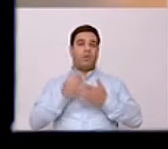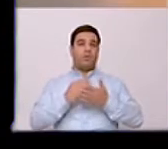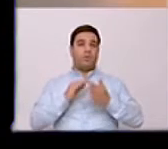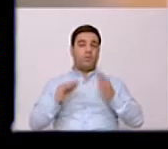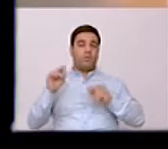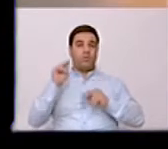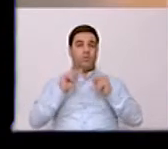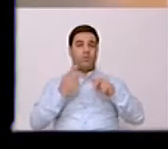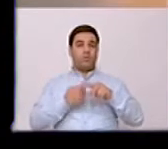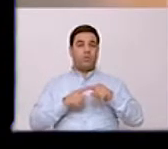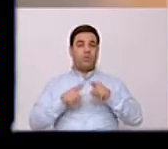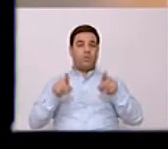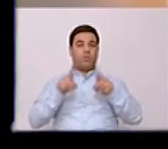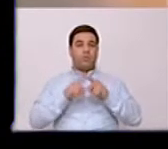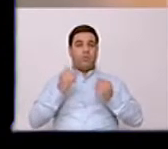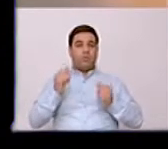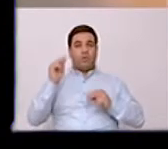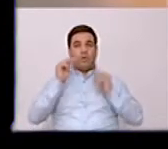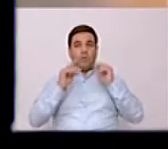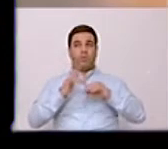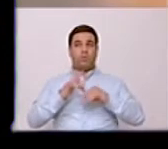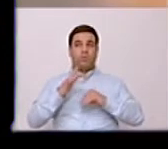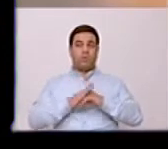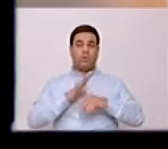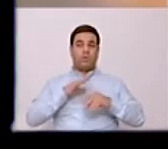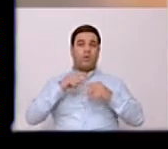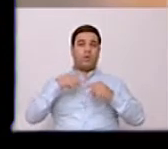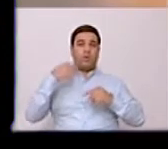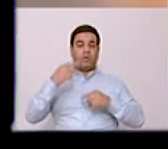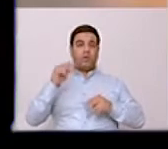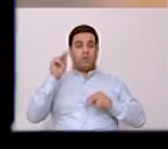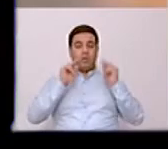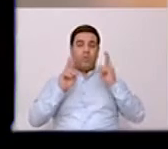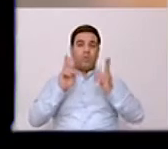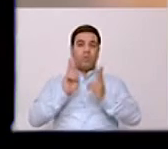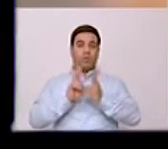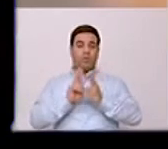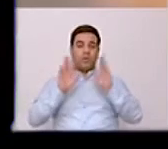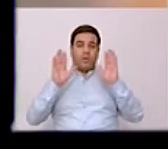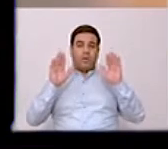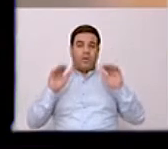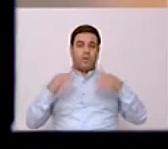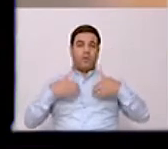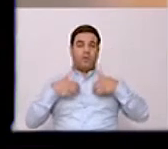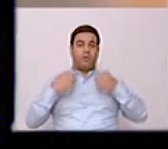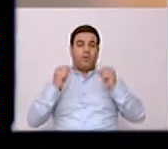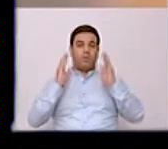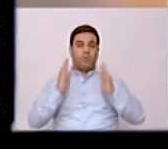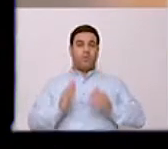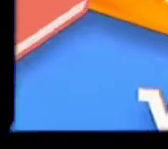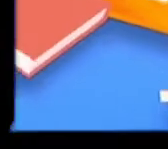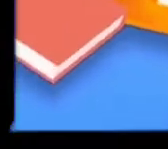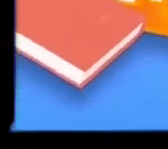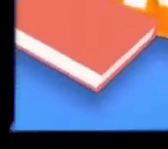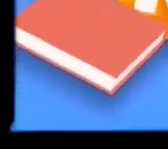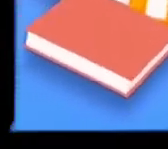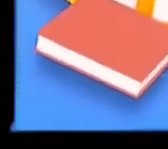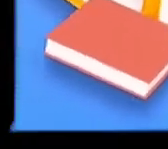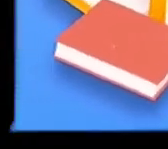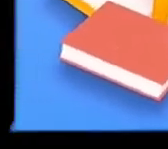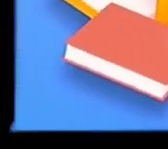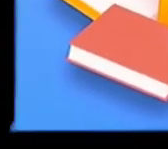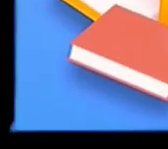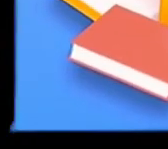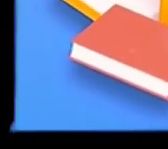shuning bilan bugungi darsimiz o'z nihoyasiga yetdi. Keyingi darslarimizda ko'rishguncha, xayr, salomat bo'ling.